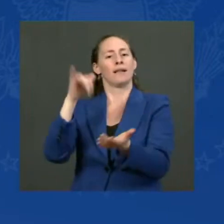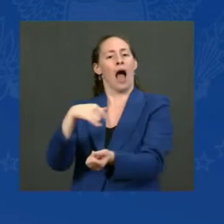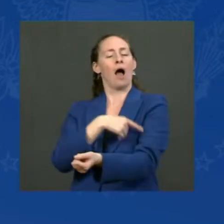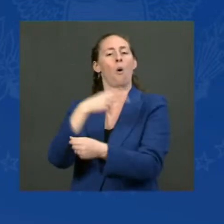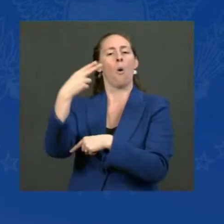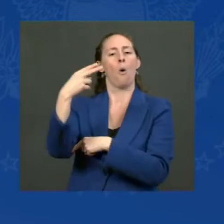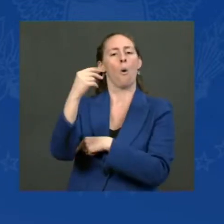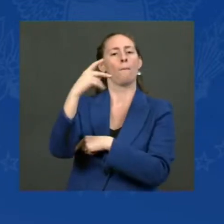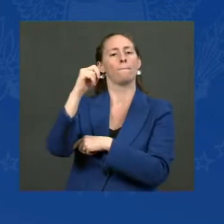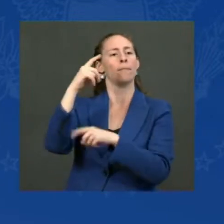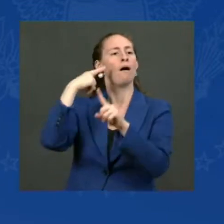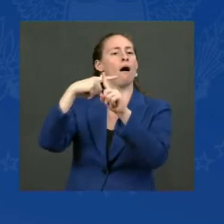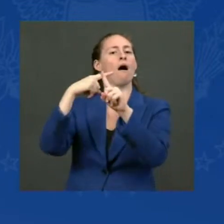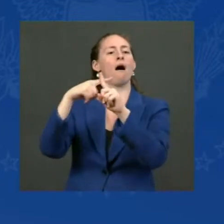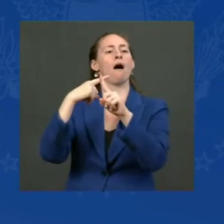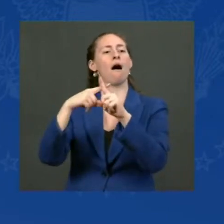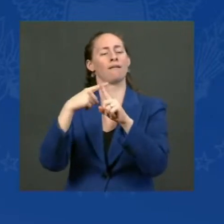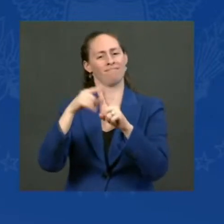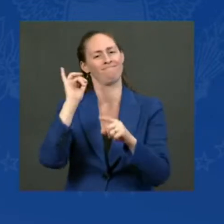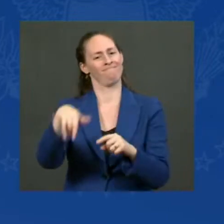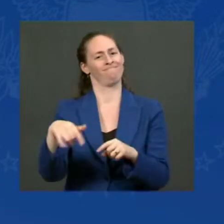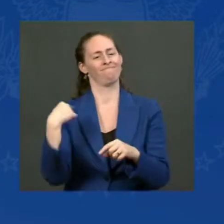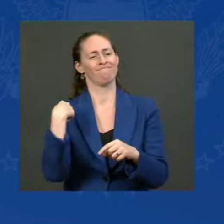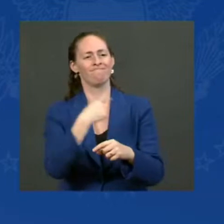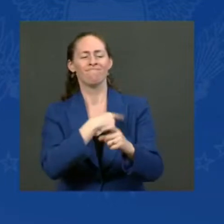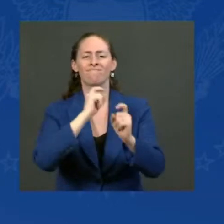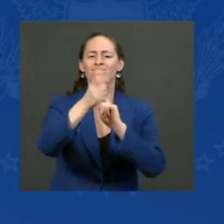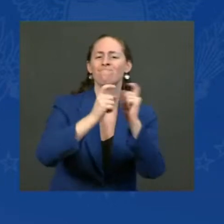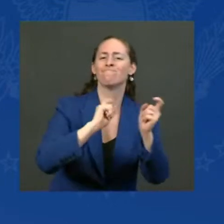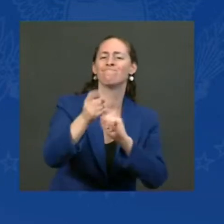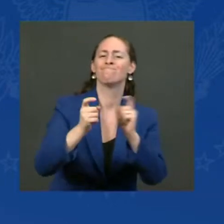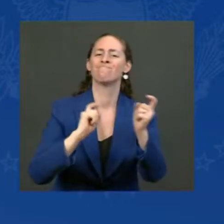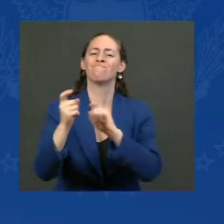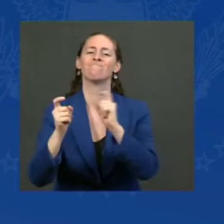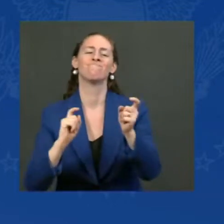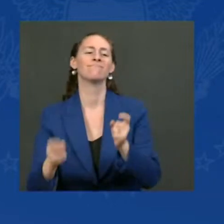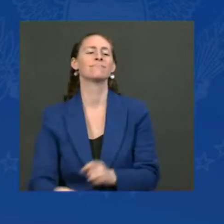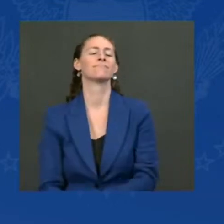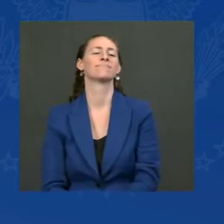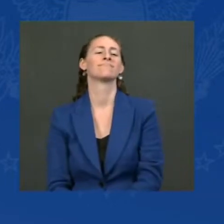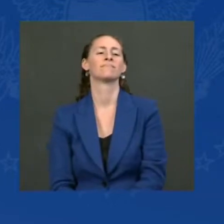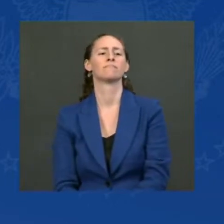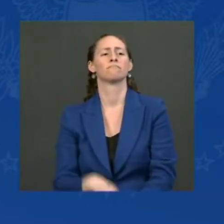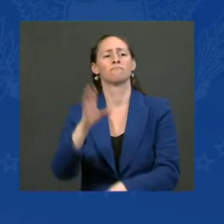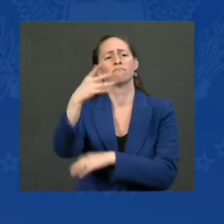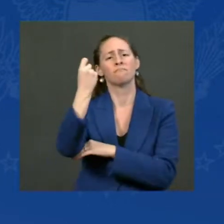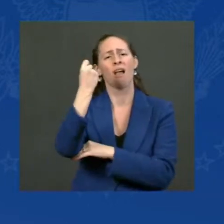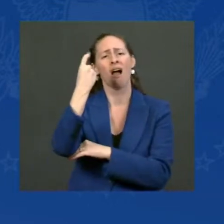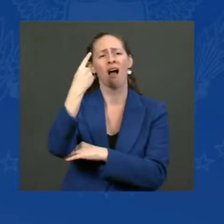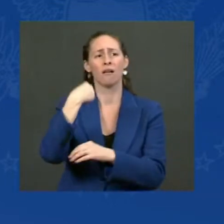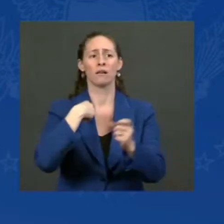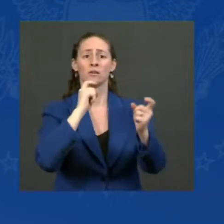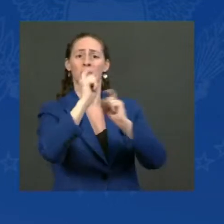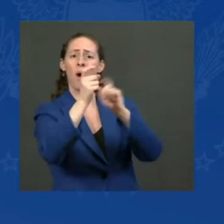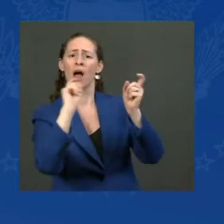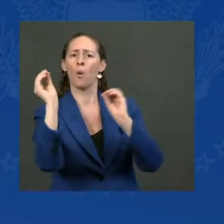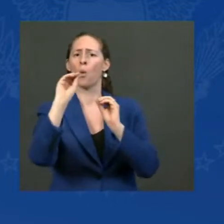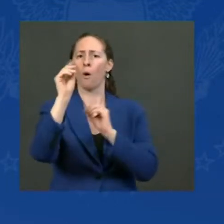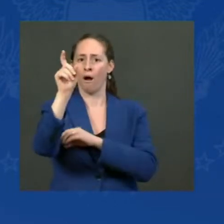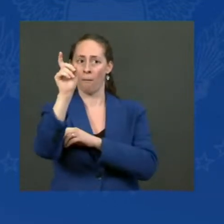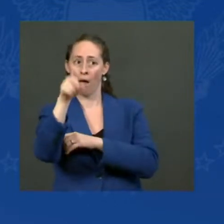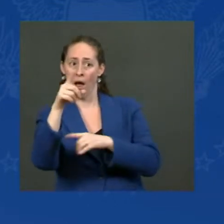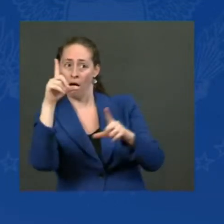people, and importantly, no strings attached. And tomorrow, at